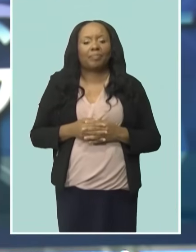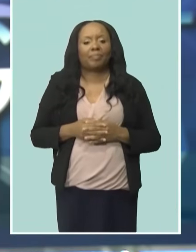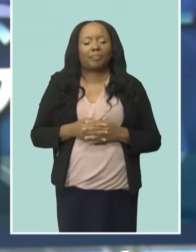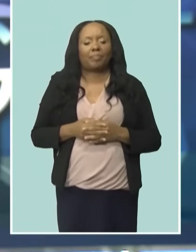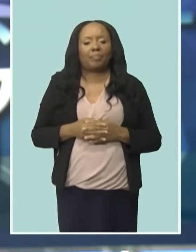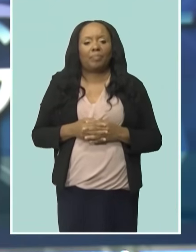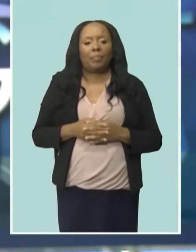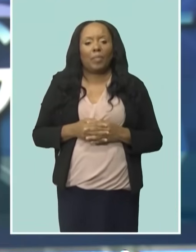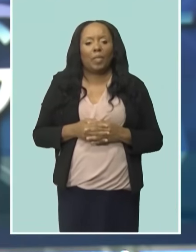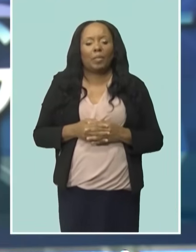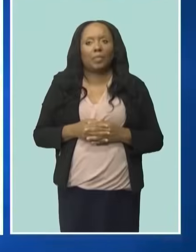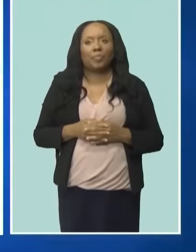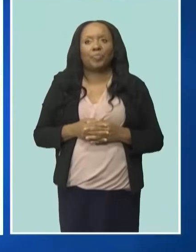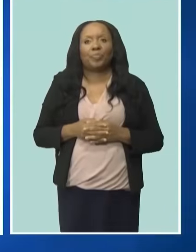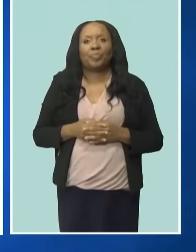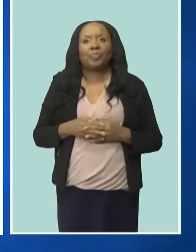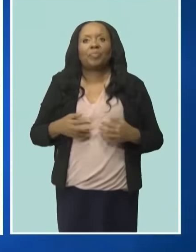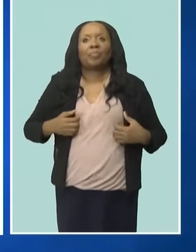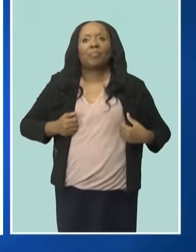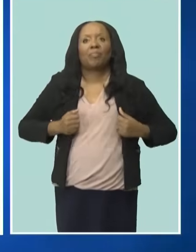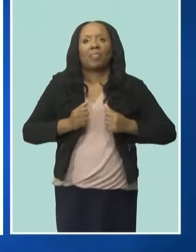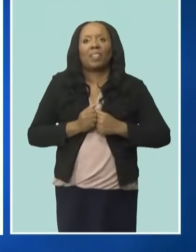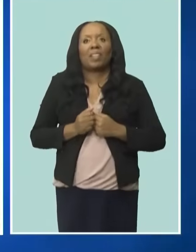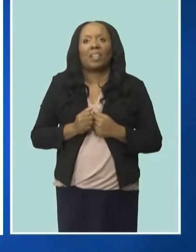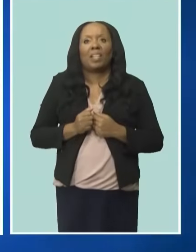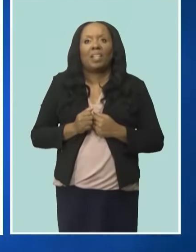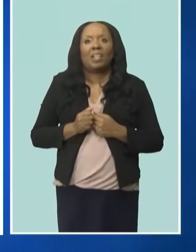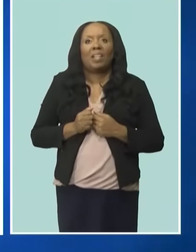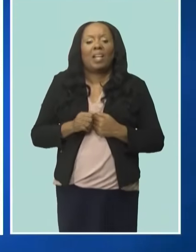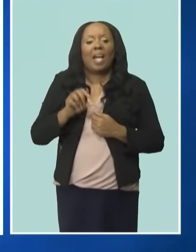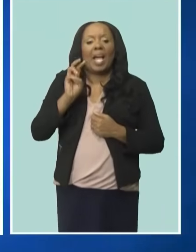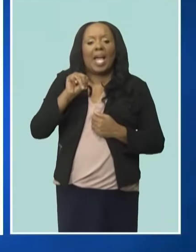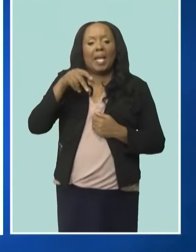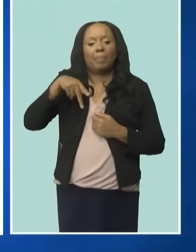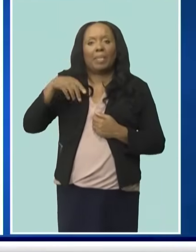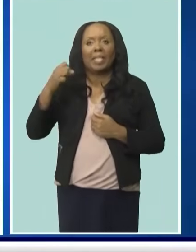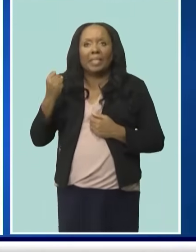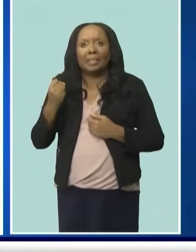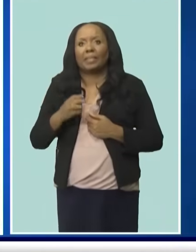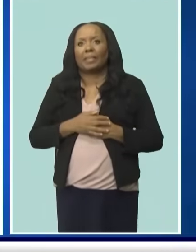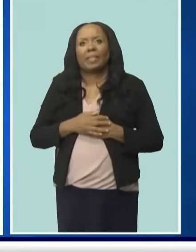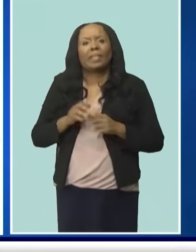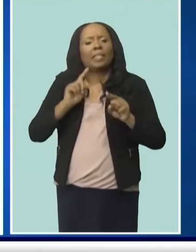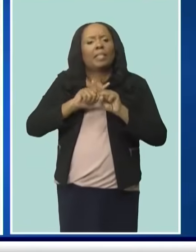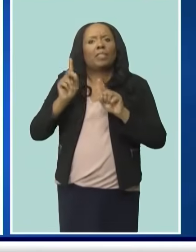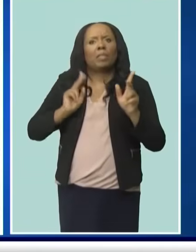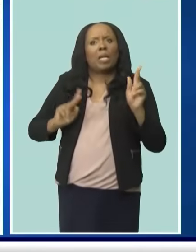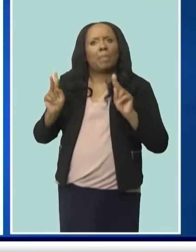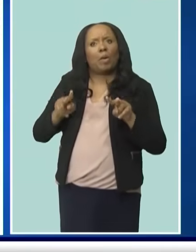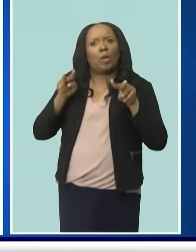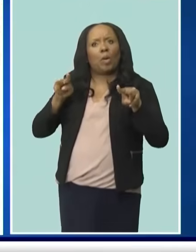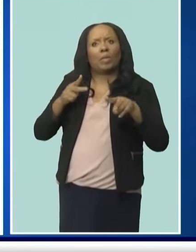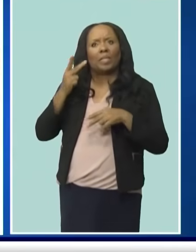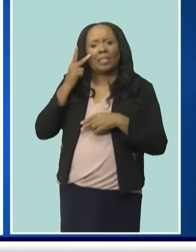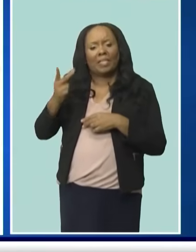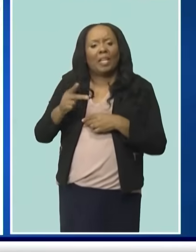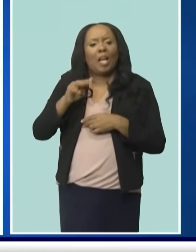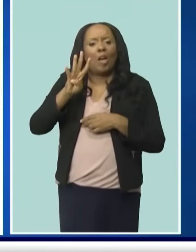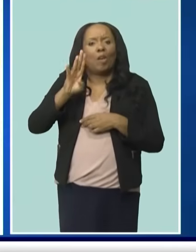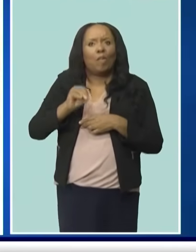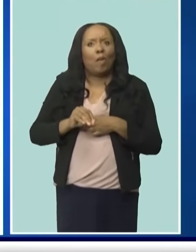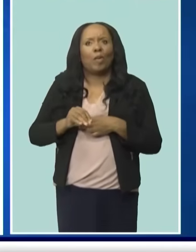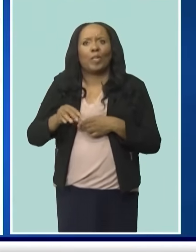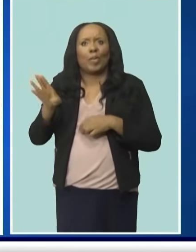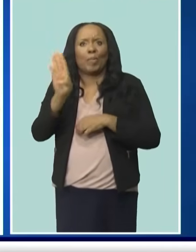report. Members of Parliament in the Christchurch constituency were present to witness 40 outstanding Barbadians